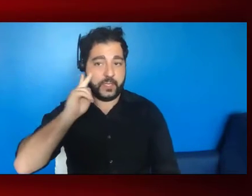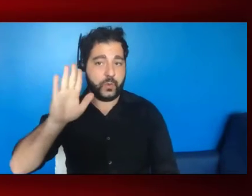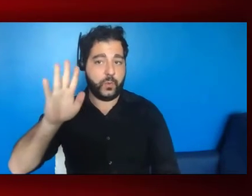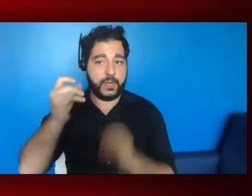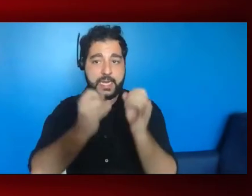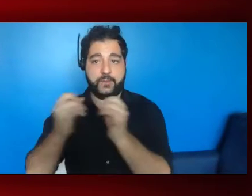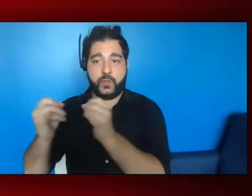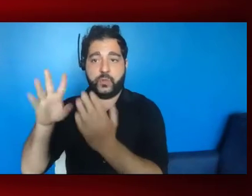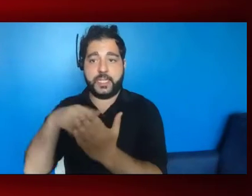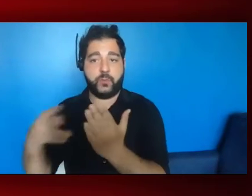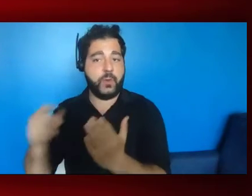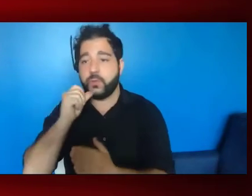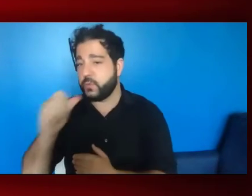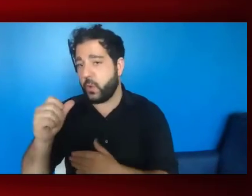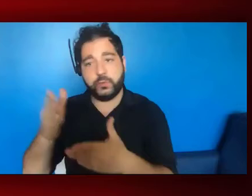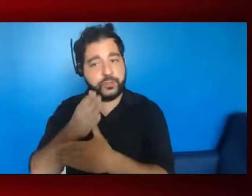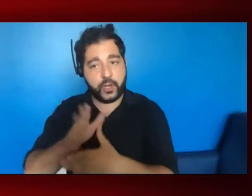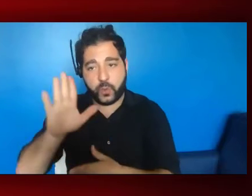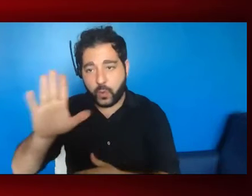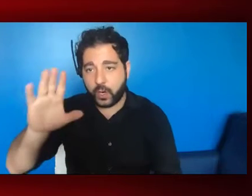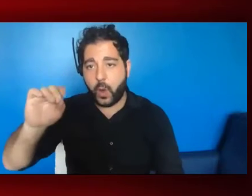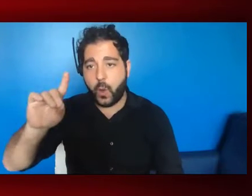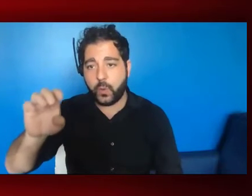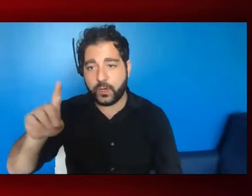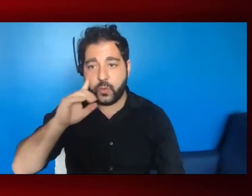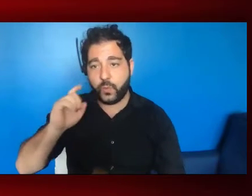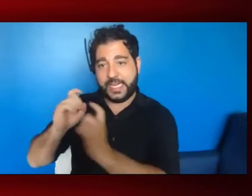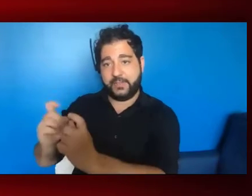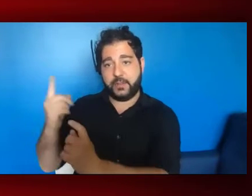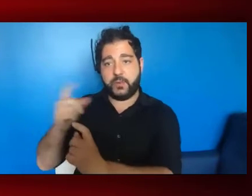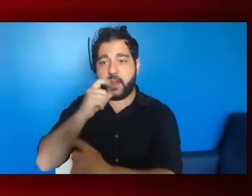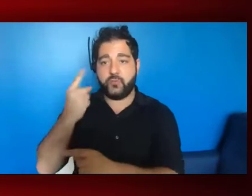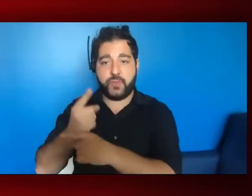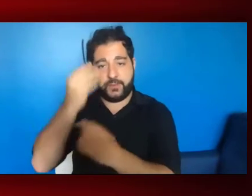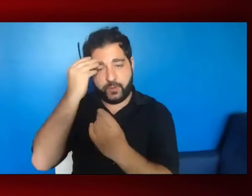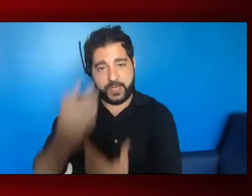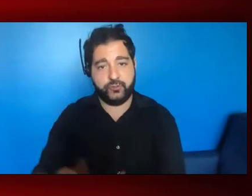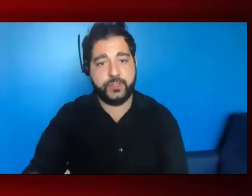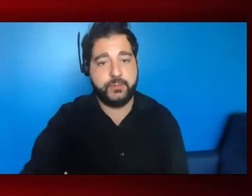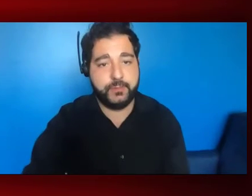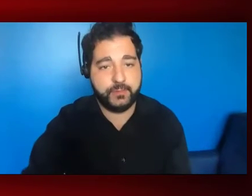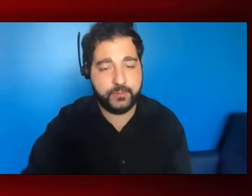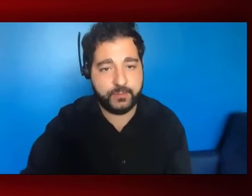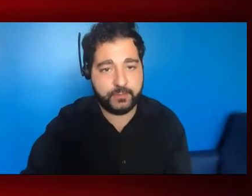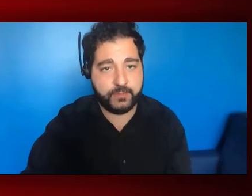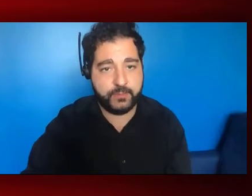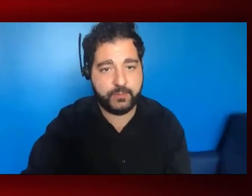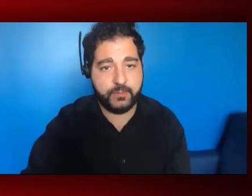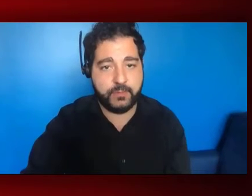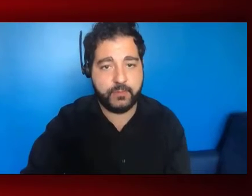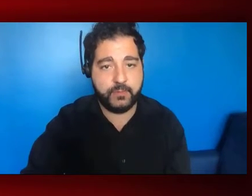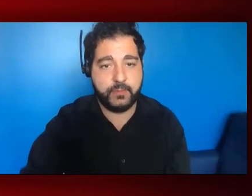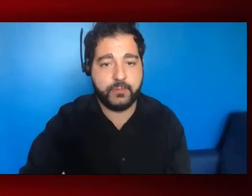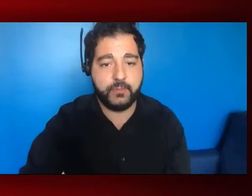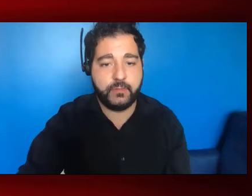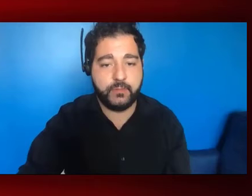please don't share your mobile tool code. You will be giving somebody incorrect information. You will see your schedule,